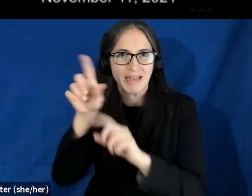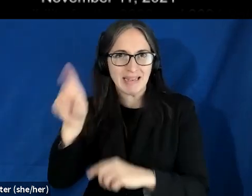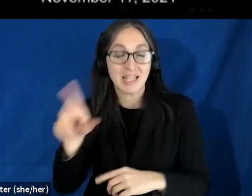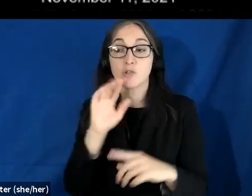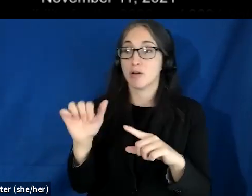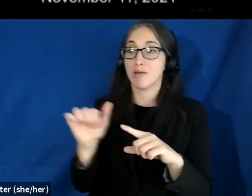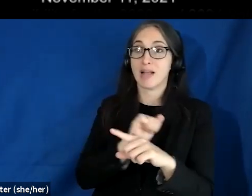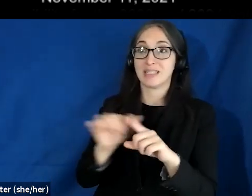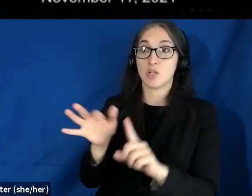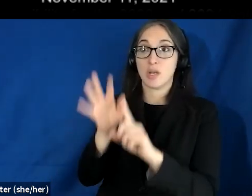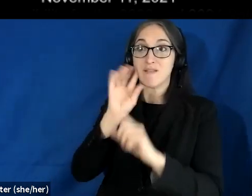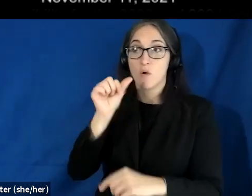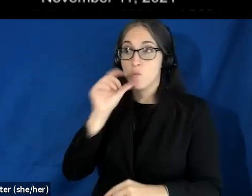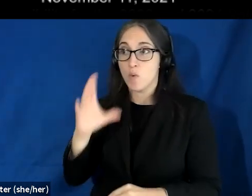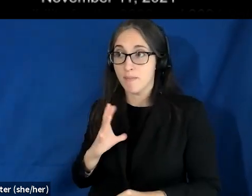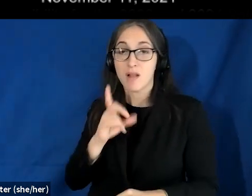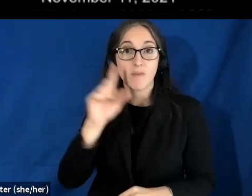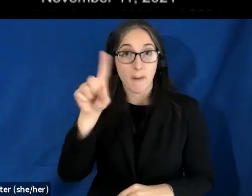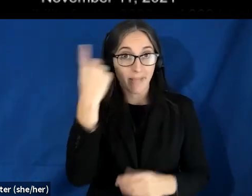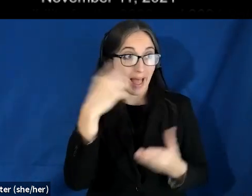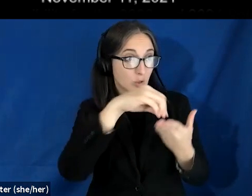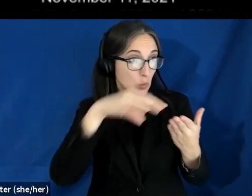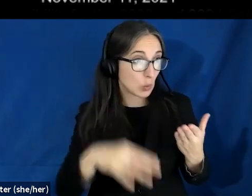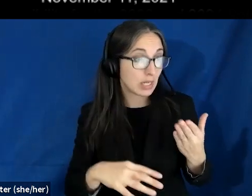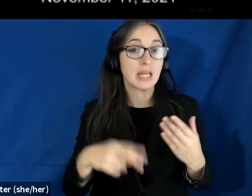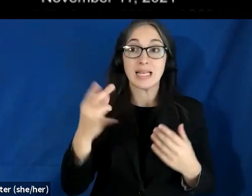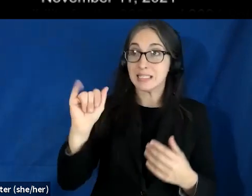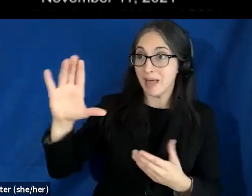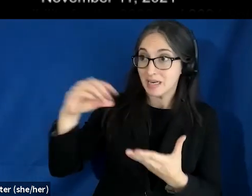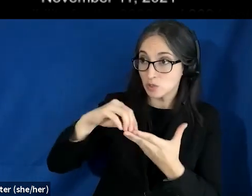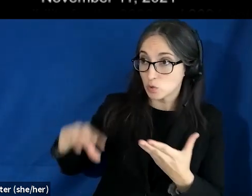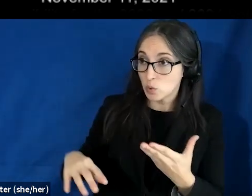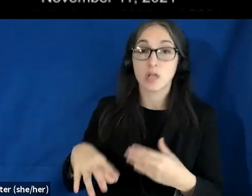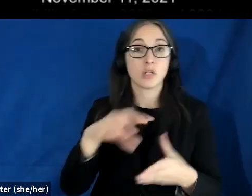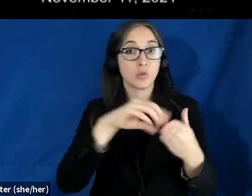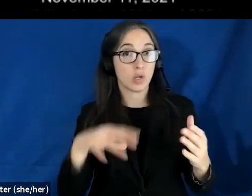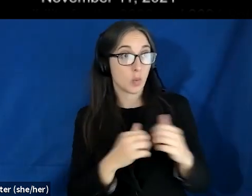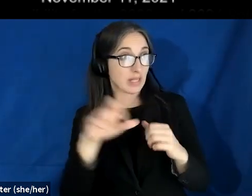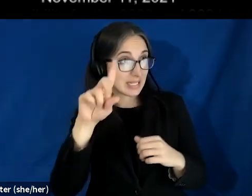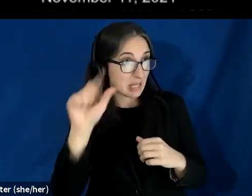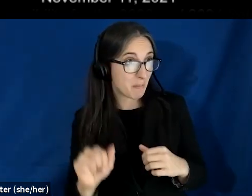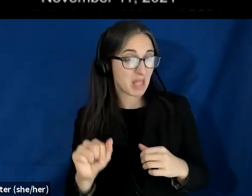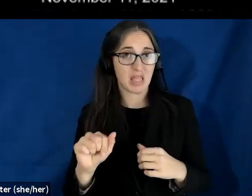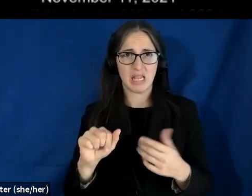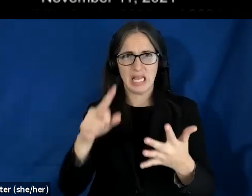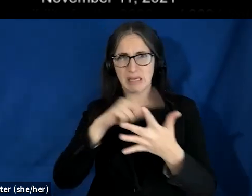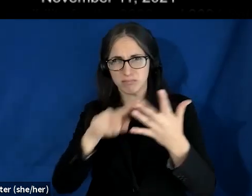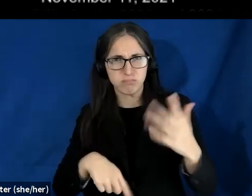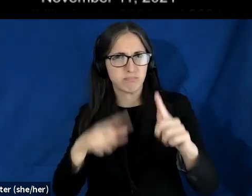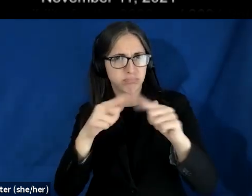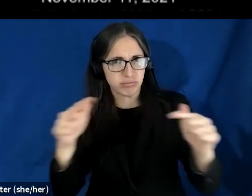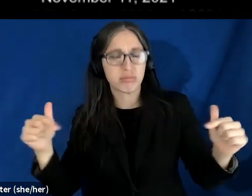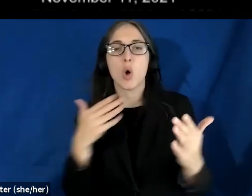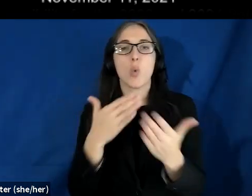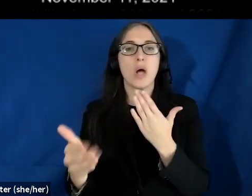women, to Black students, to Hispanic students, to students with disabilities, whatever we decide as our categories